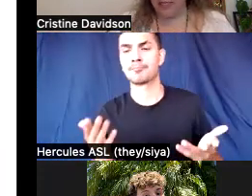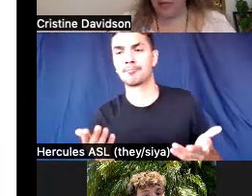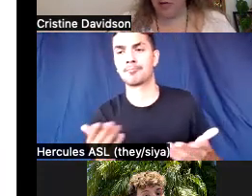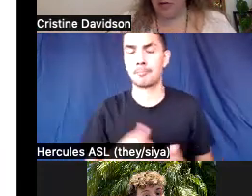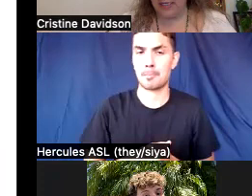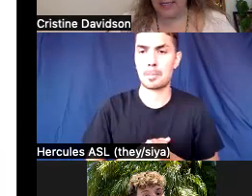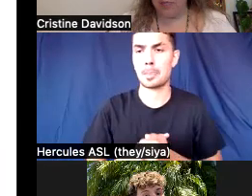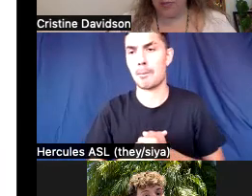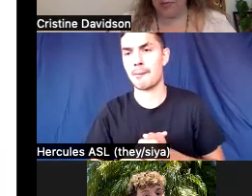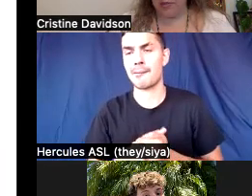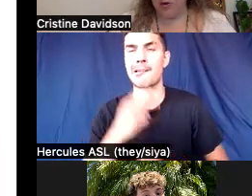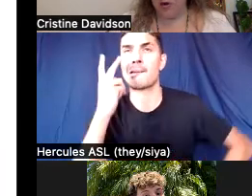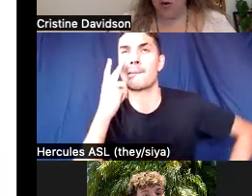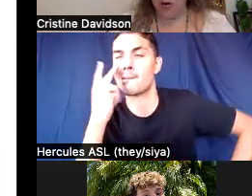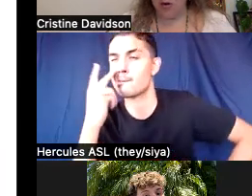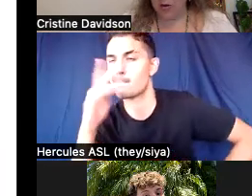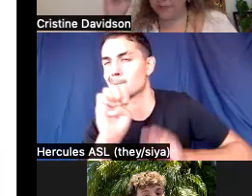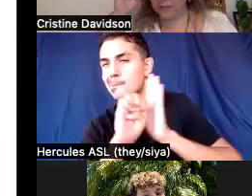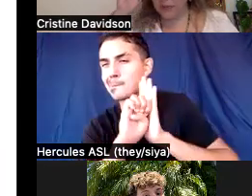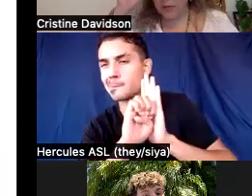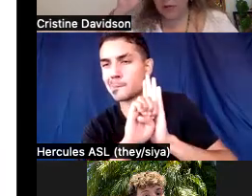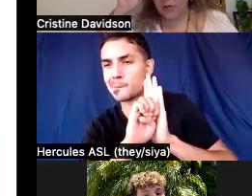let me see an example.